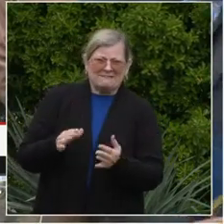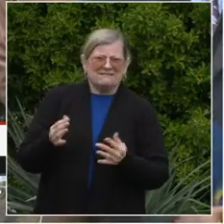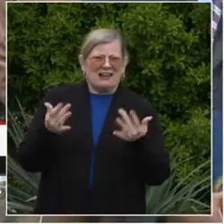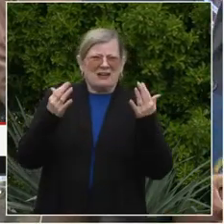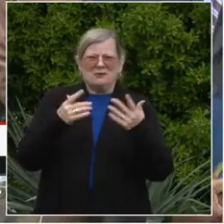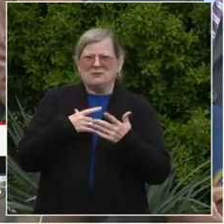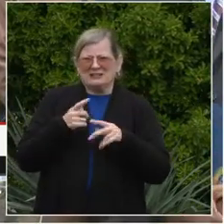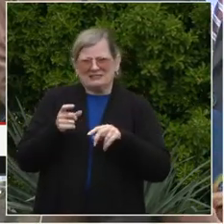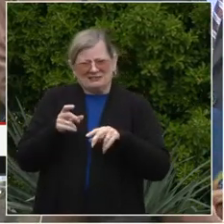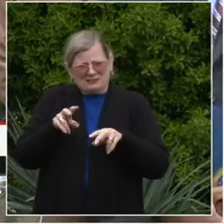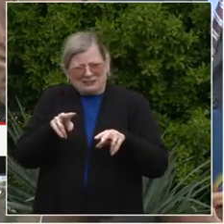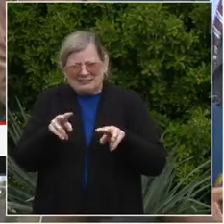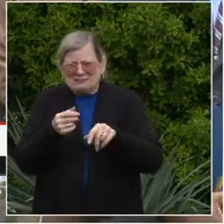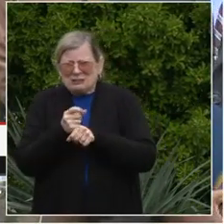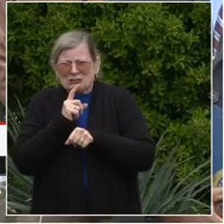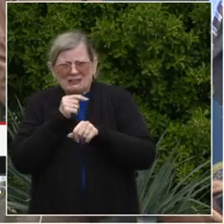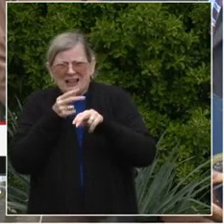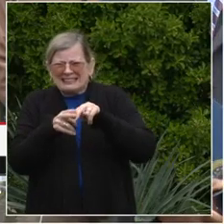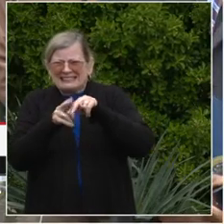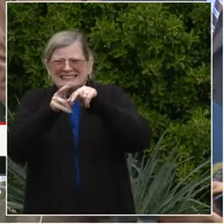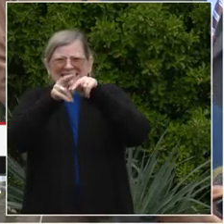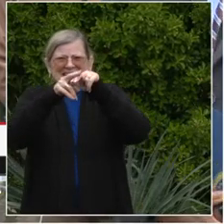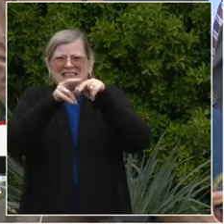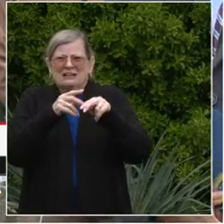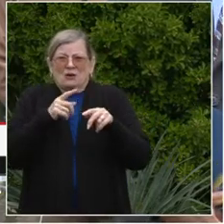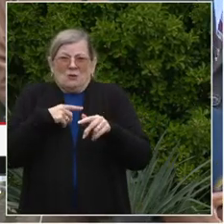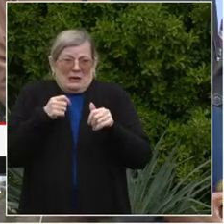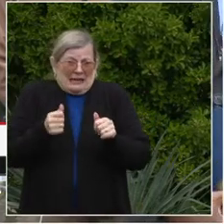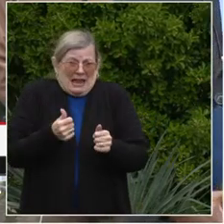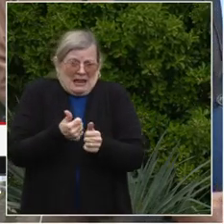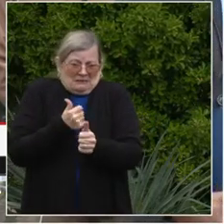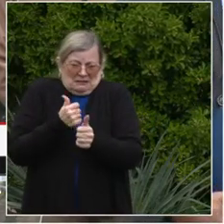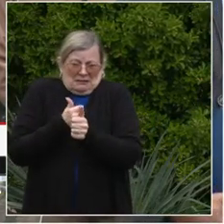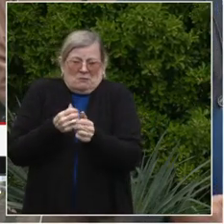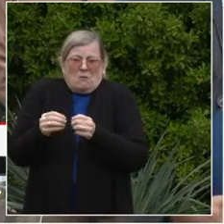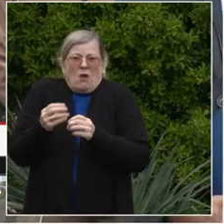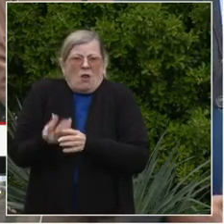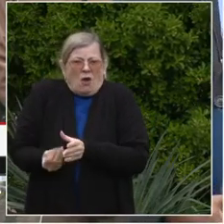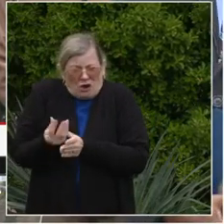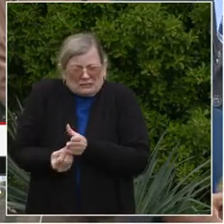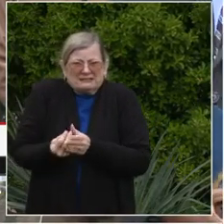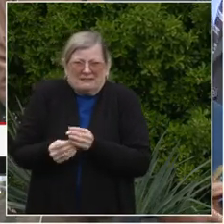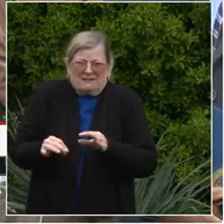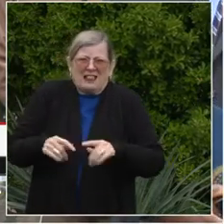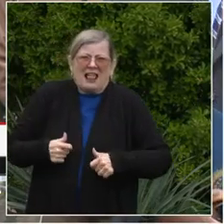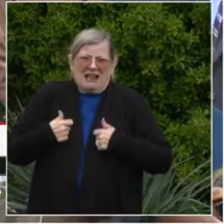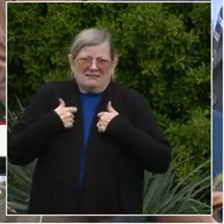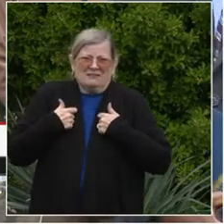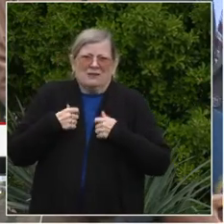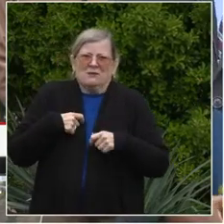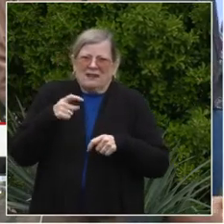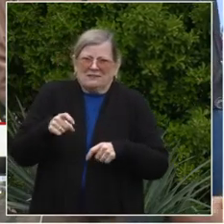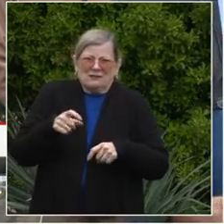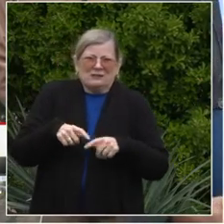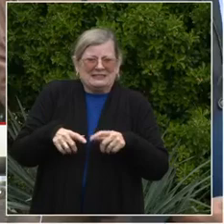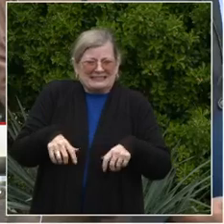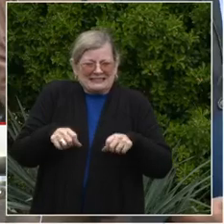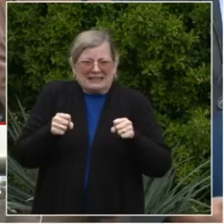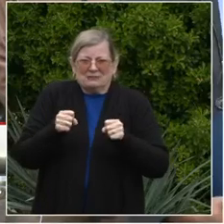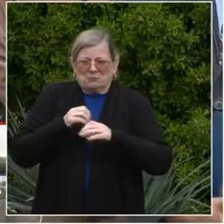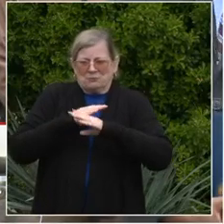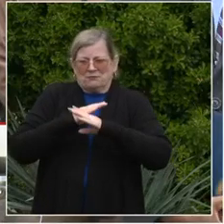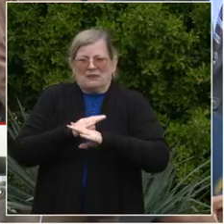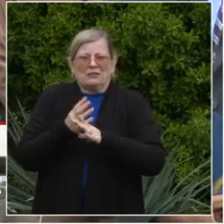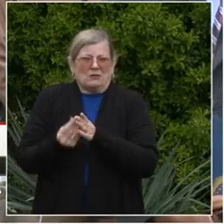to avoid loss of life. That is going to take every single one of us taking necessary precautions ahead of time and using common sense in